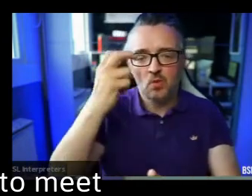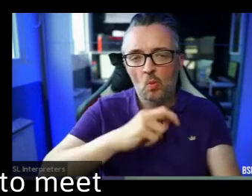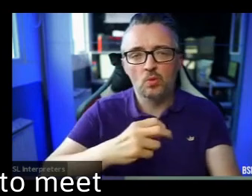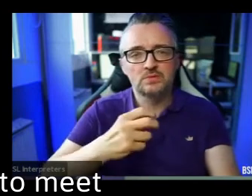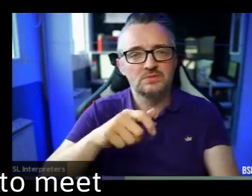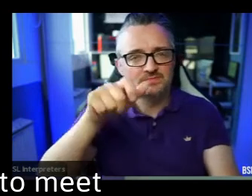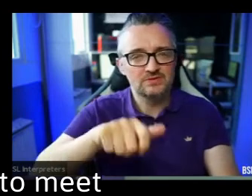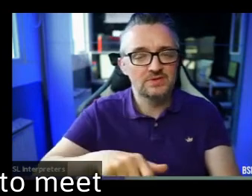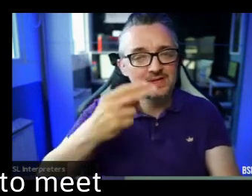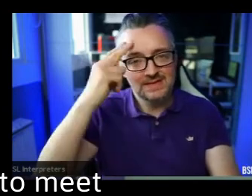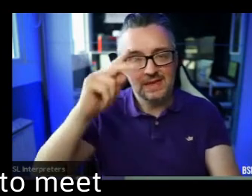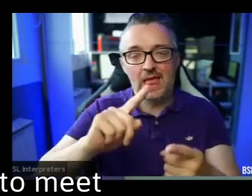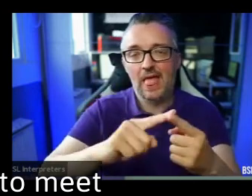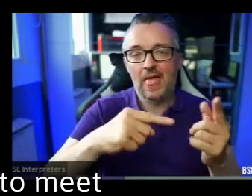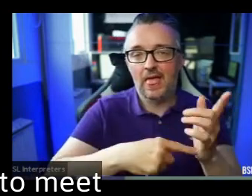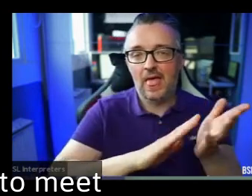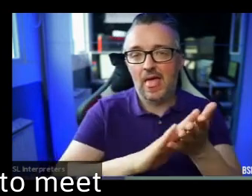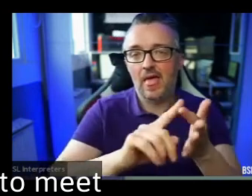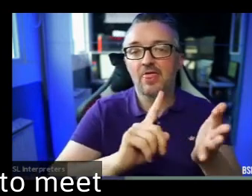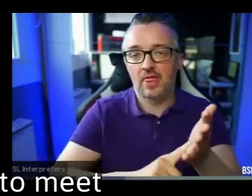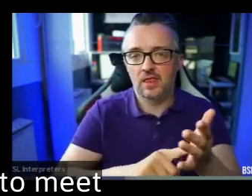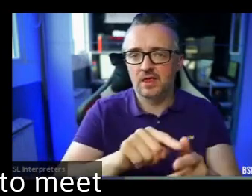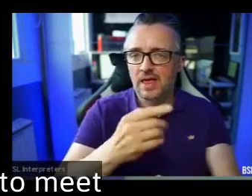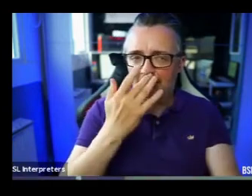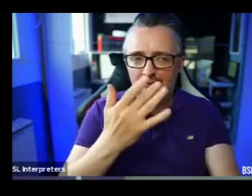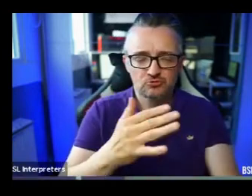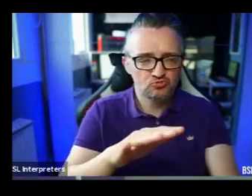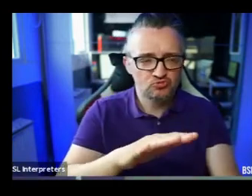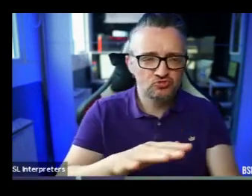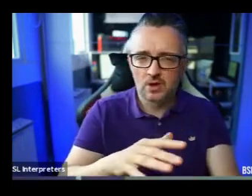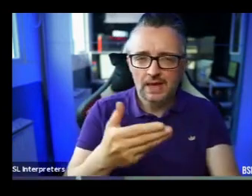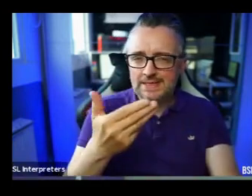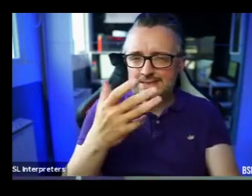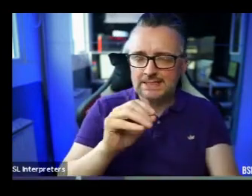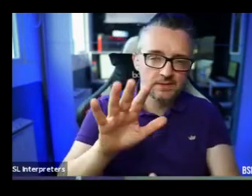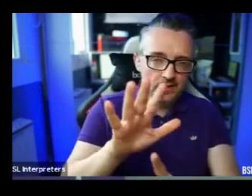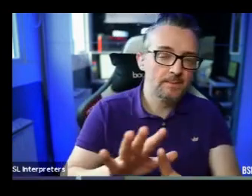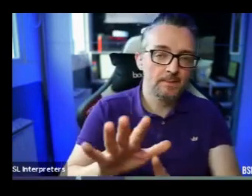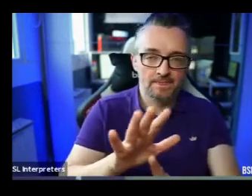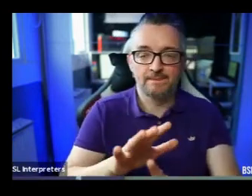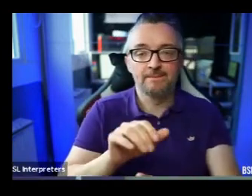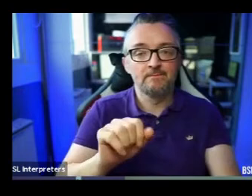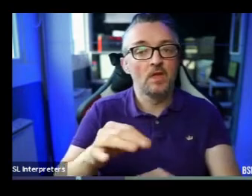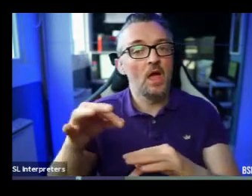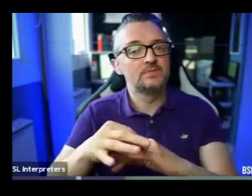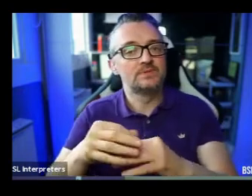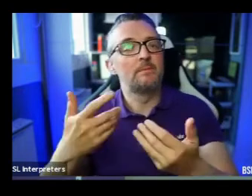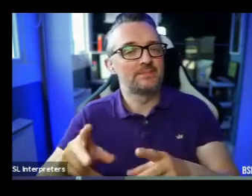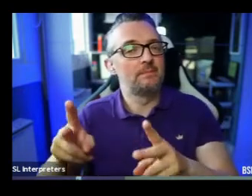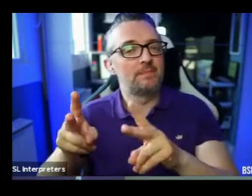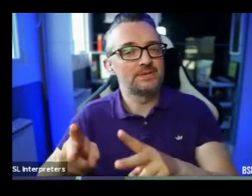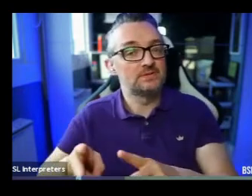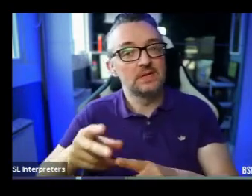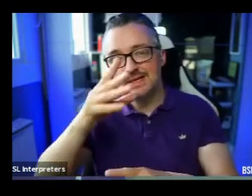meet an elderly patient whose name was Ethel. She was in her early 90s, and